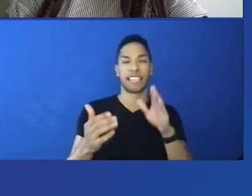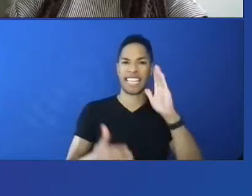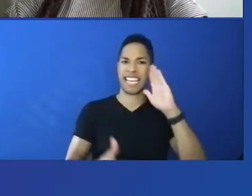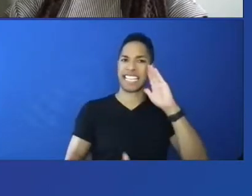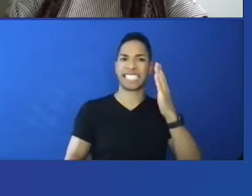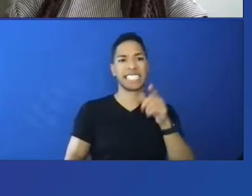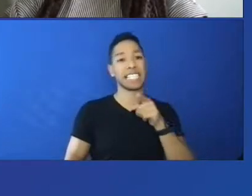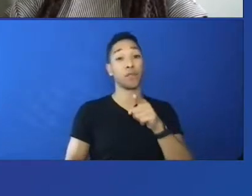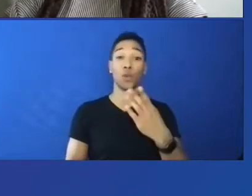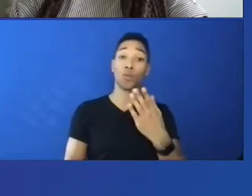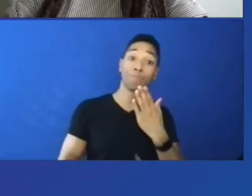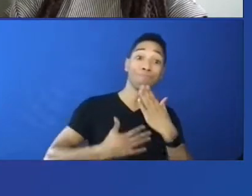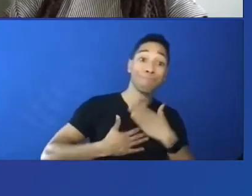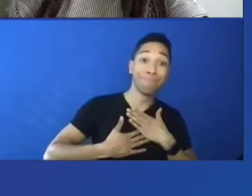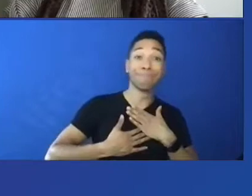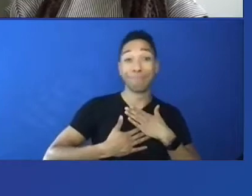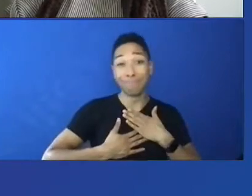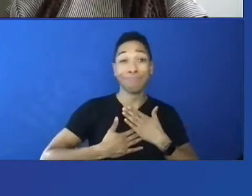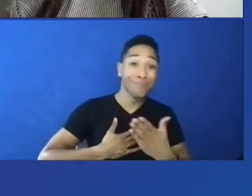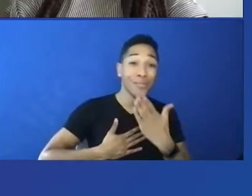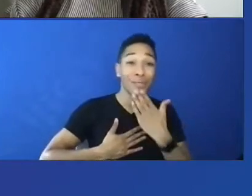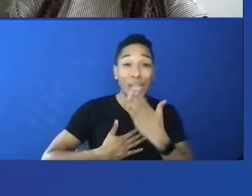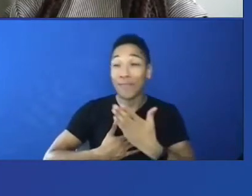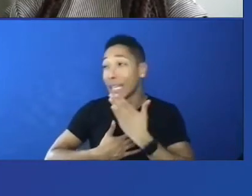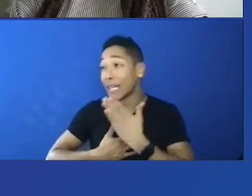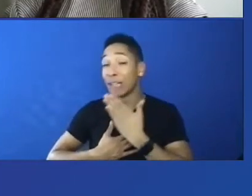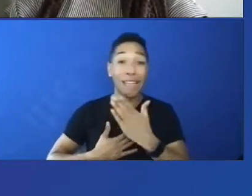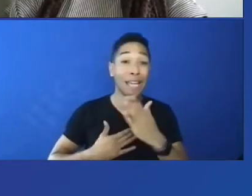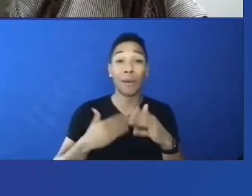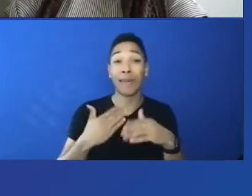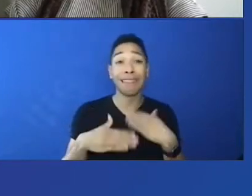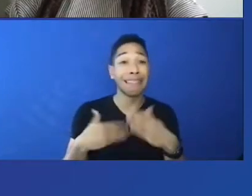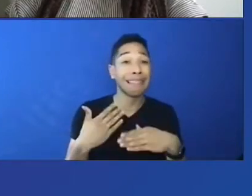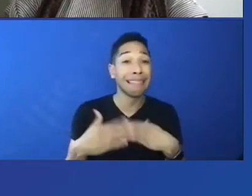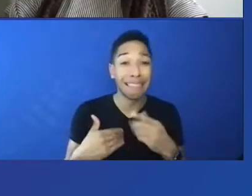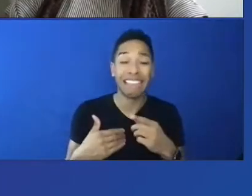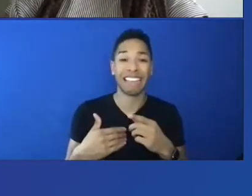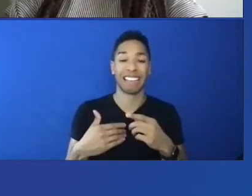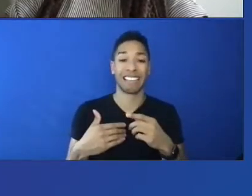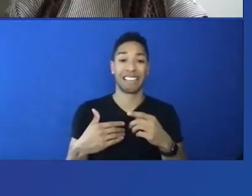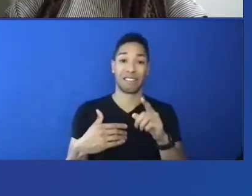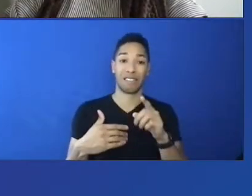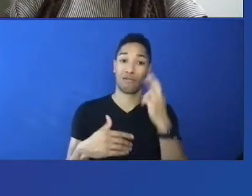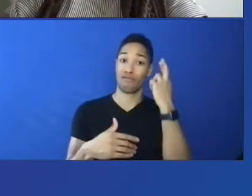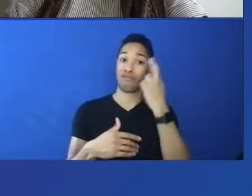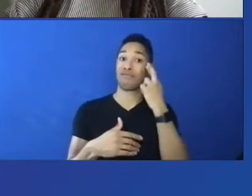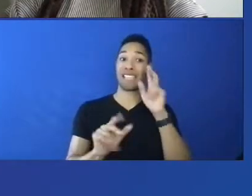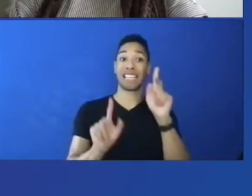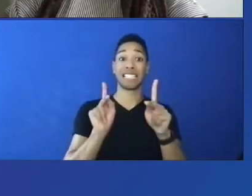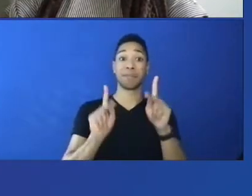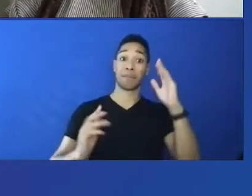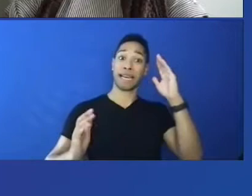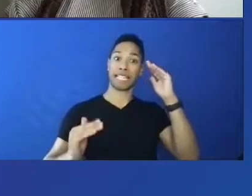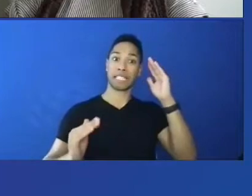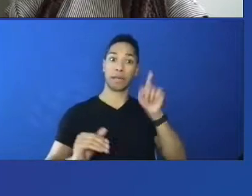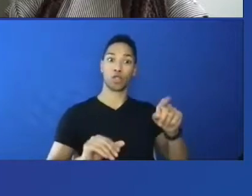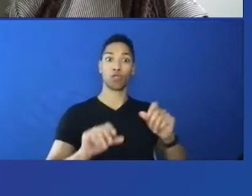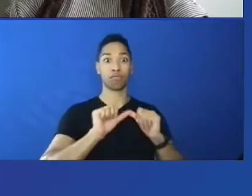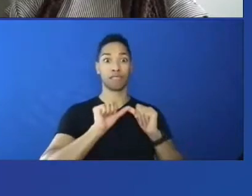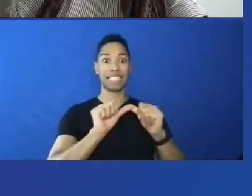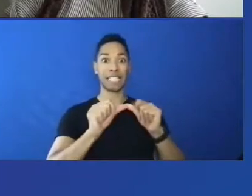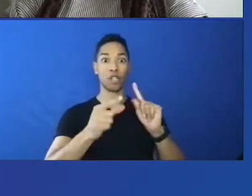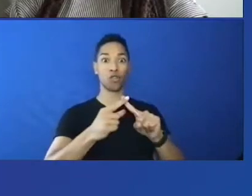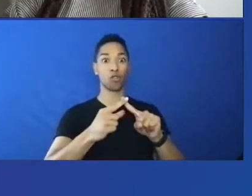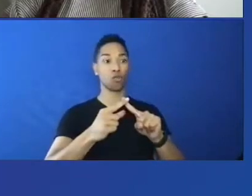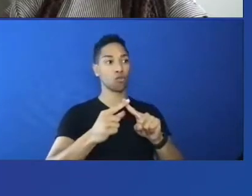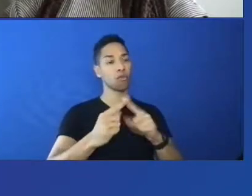just grateful. And then you find that over time, people expect you to continue to be